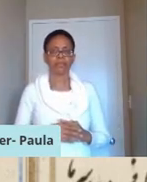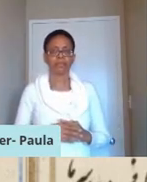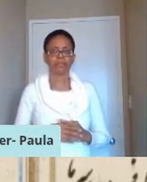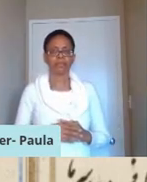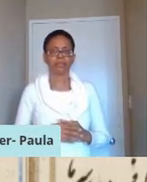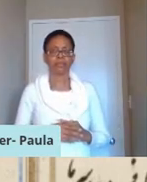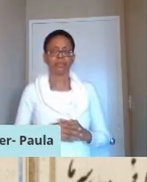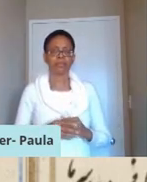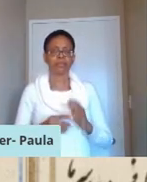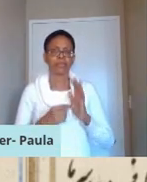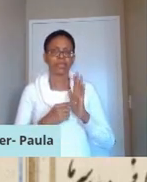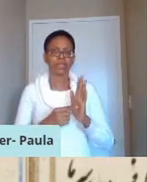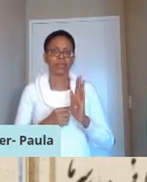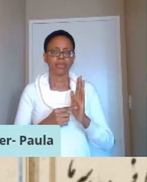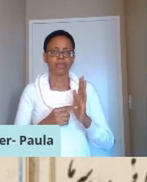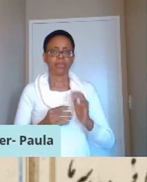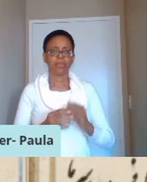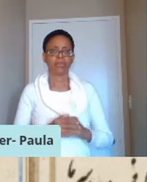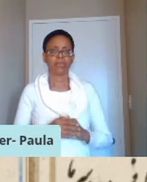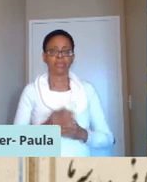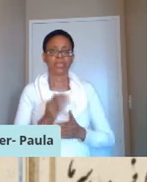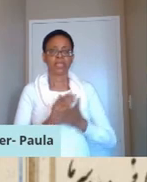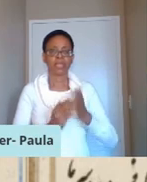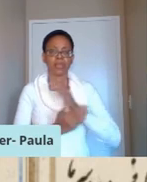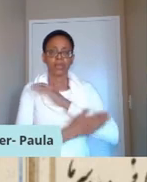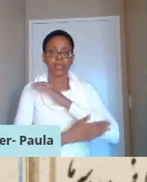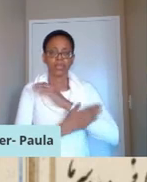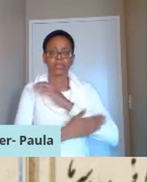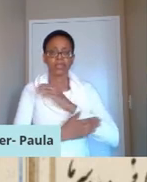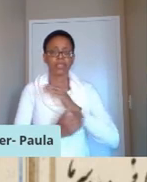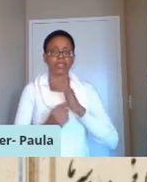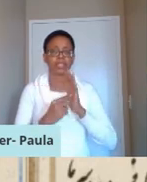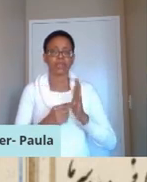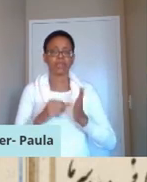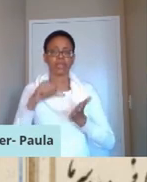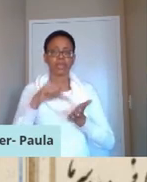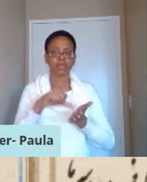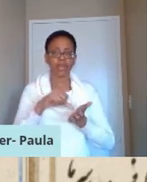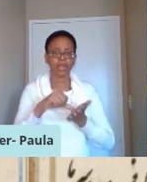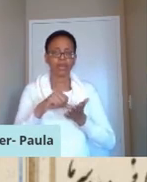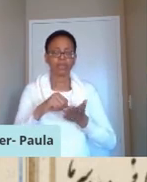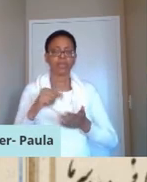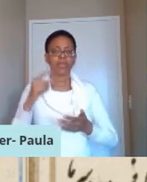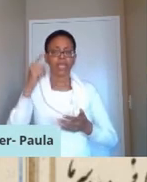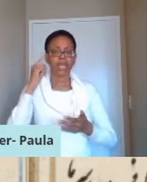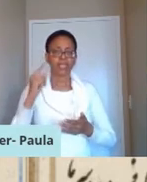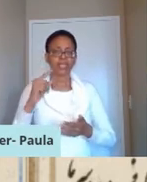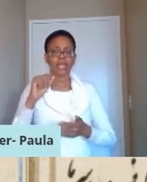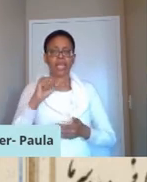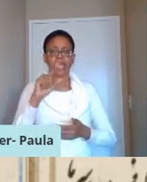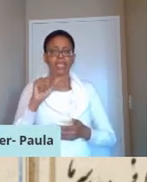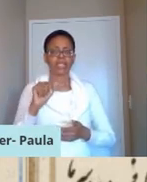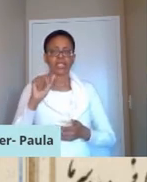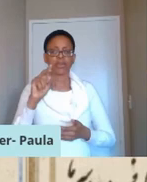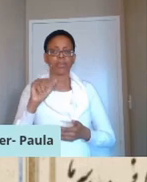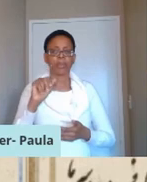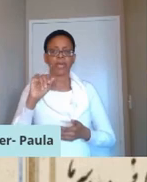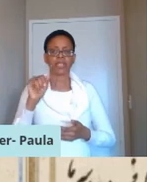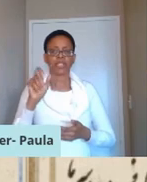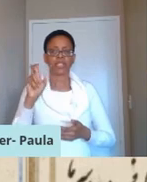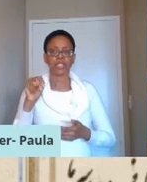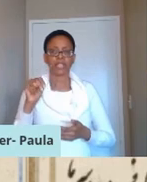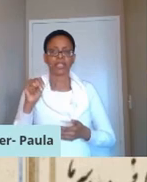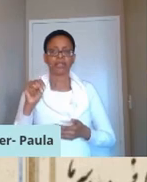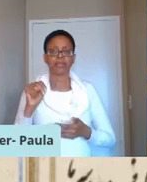For example, in some countries like in Iran, and in Azerbaijan, where Muharram services